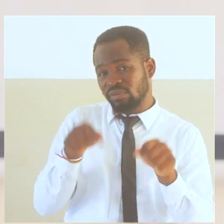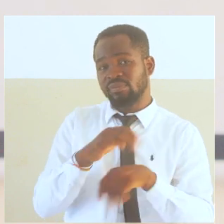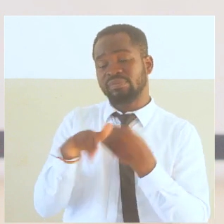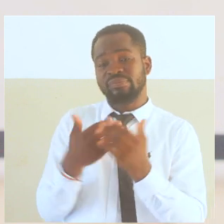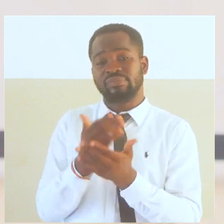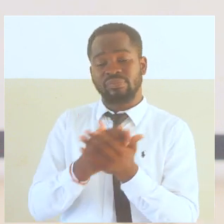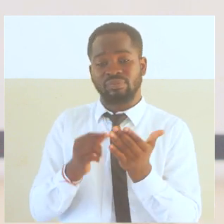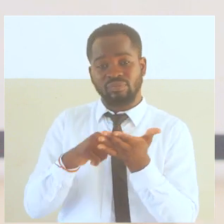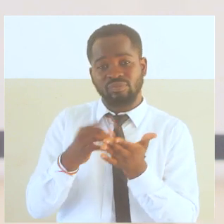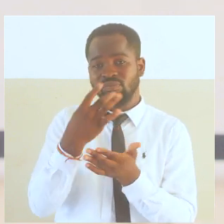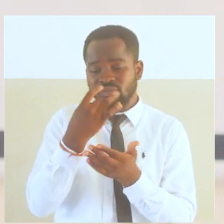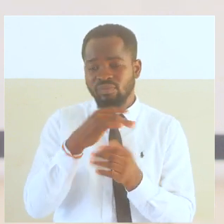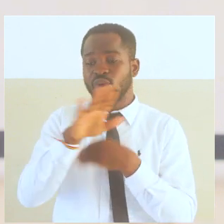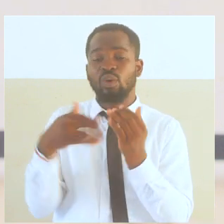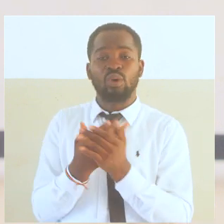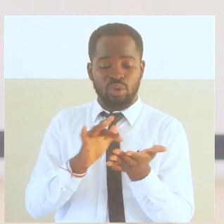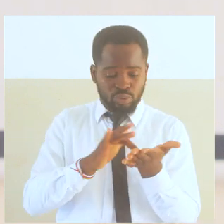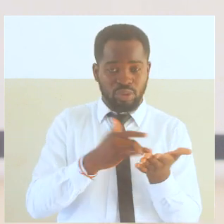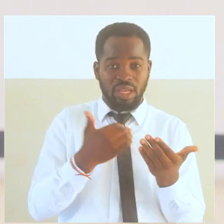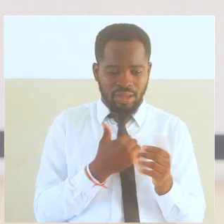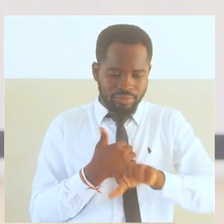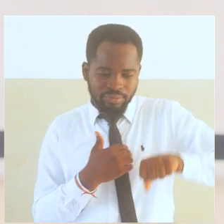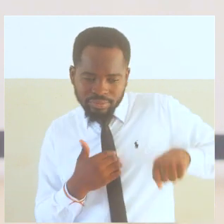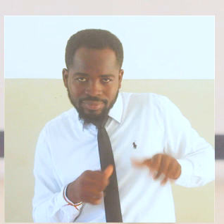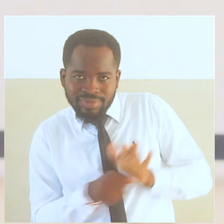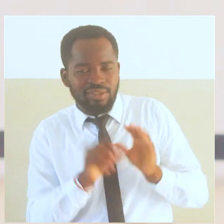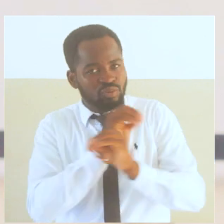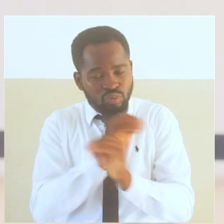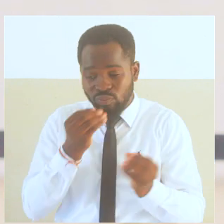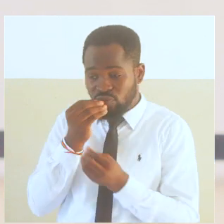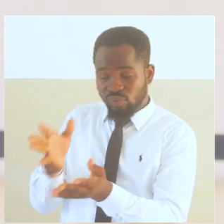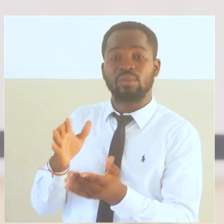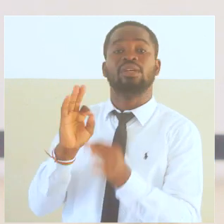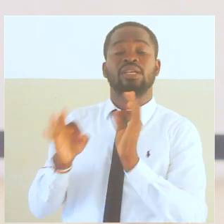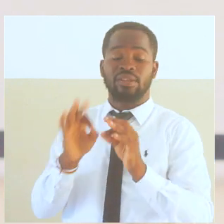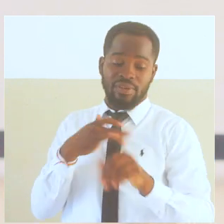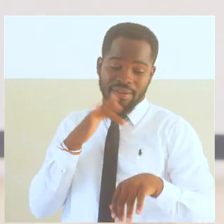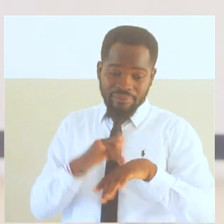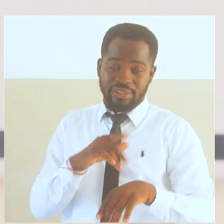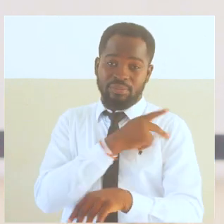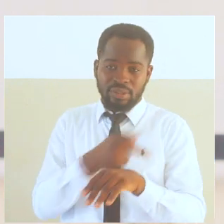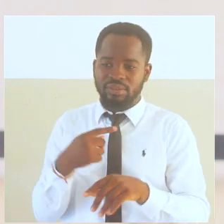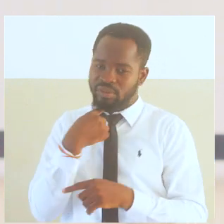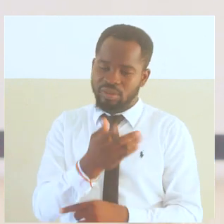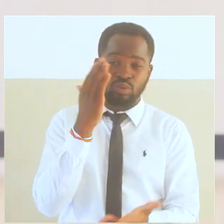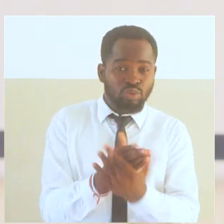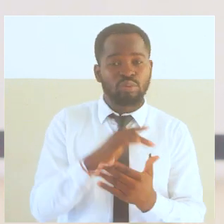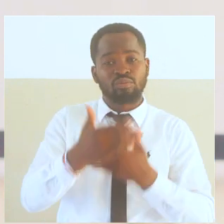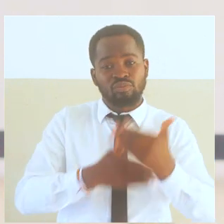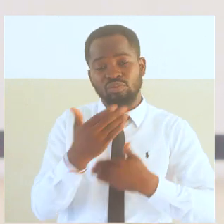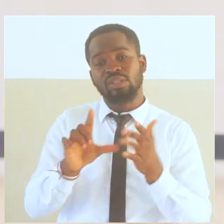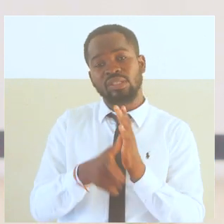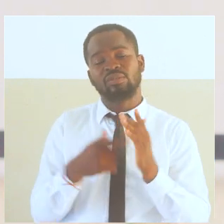There are some accidents you cannot prevent, but especially in children, we have to take good care of them, make sure they don't come into any form